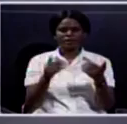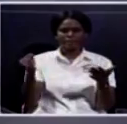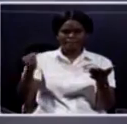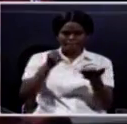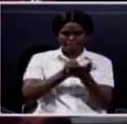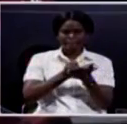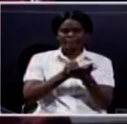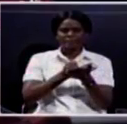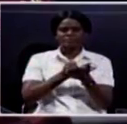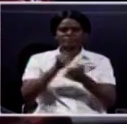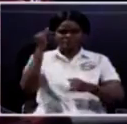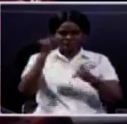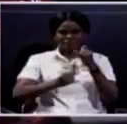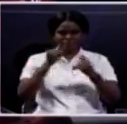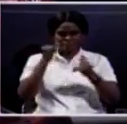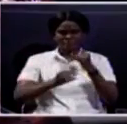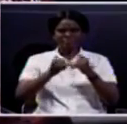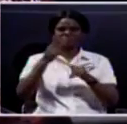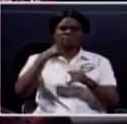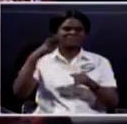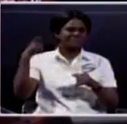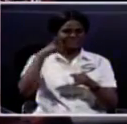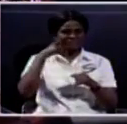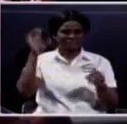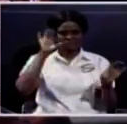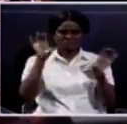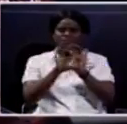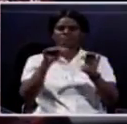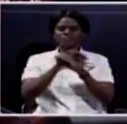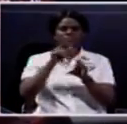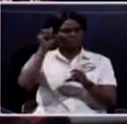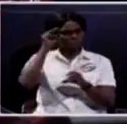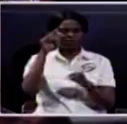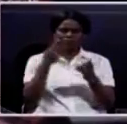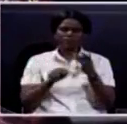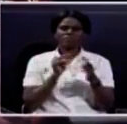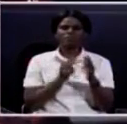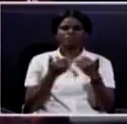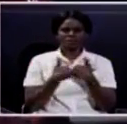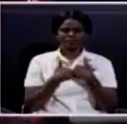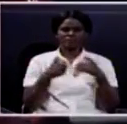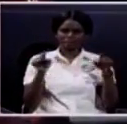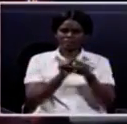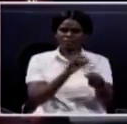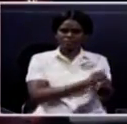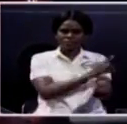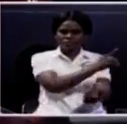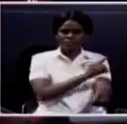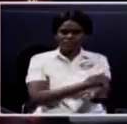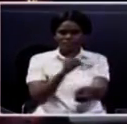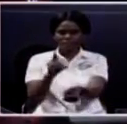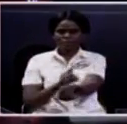an end to this ugly picture in the ministry. And one step that we have taken is to decentralize the